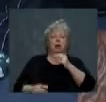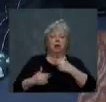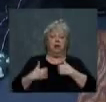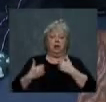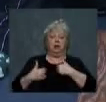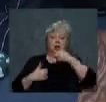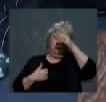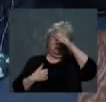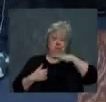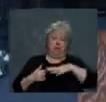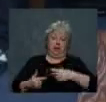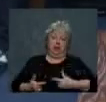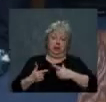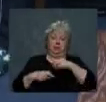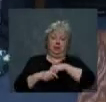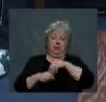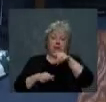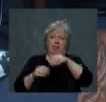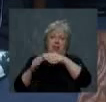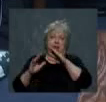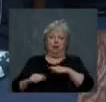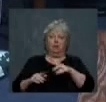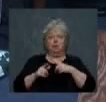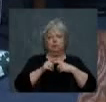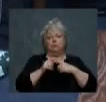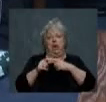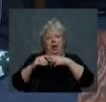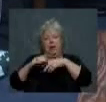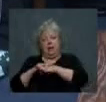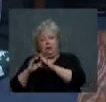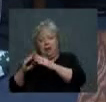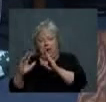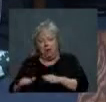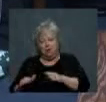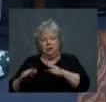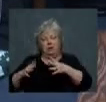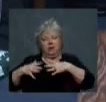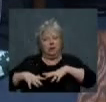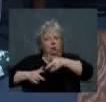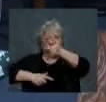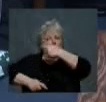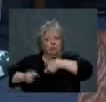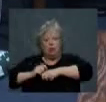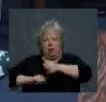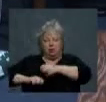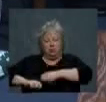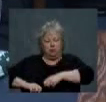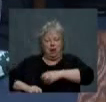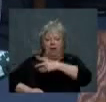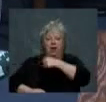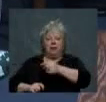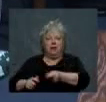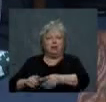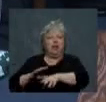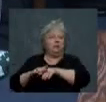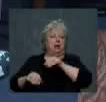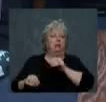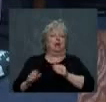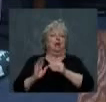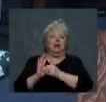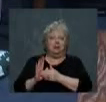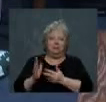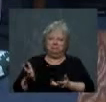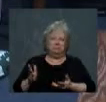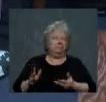in the facility ran inside, changed his clothes, and then came back outside. I did have a chance to speak with the young man. I believe his name